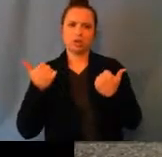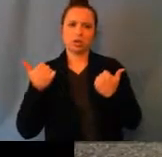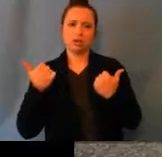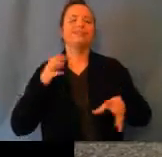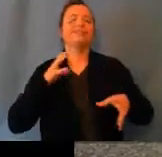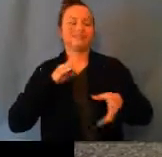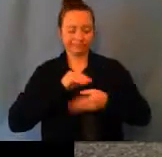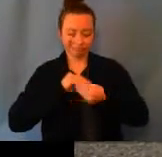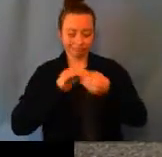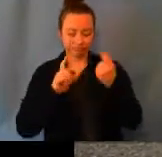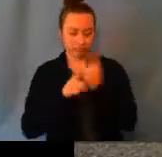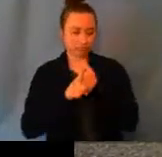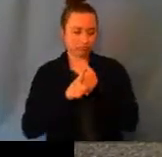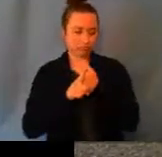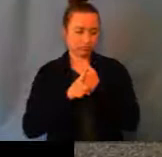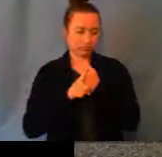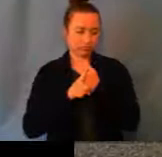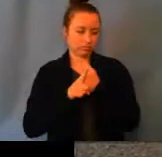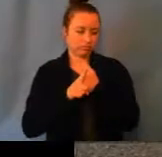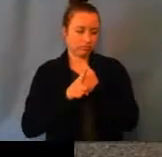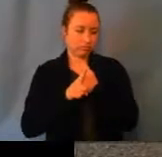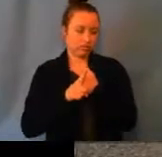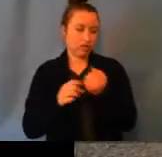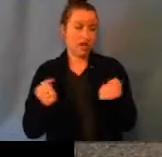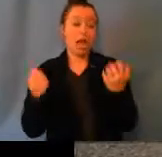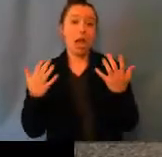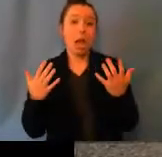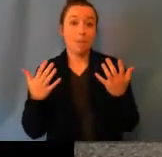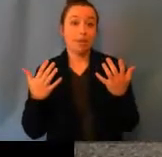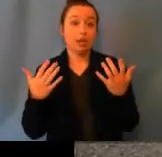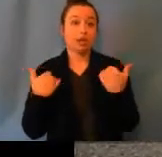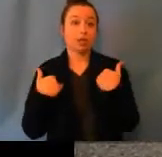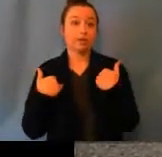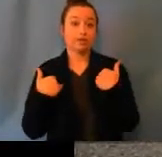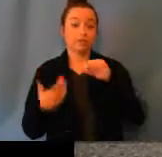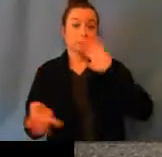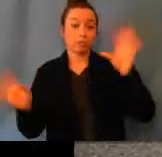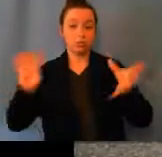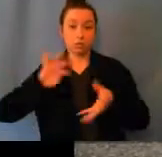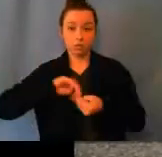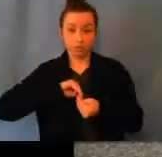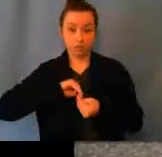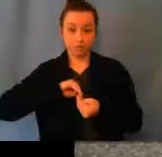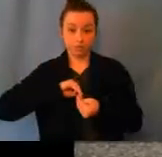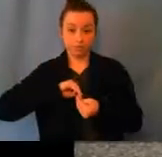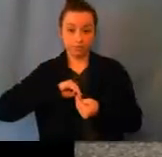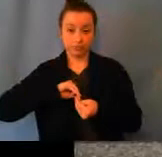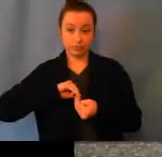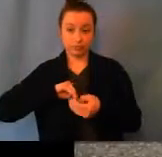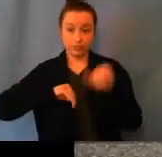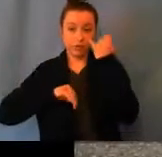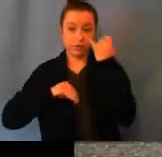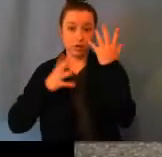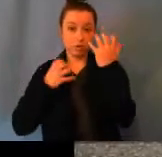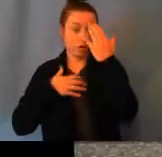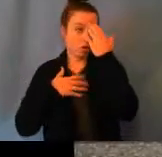We're going to add. Let's keep reading. How many seashells did Anna find in all? If I want to know how